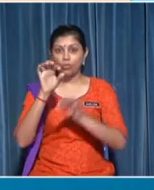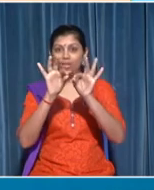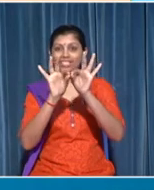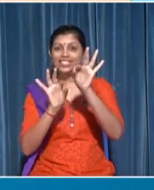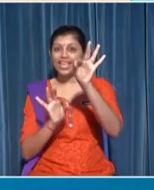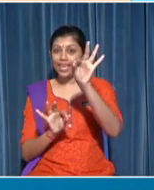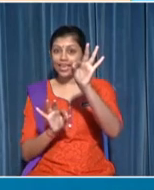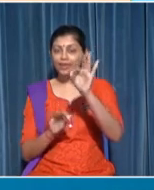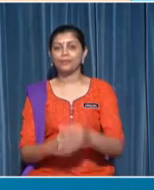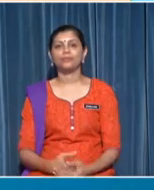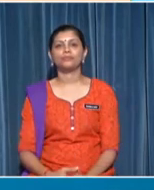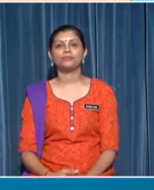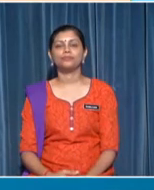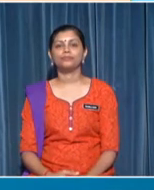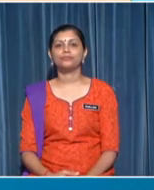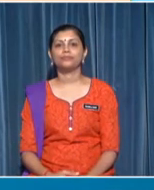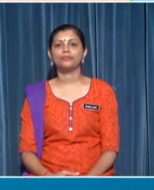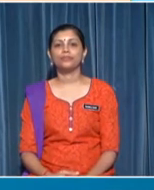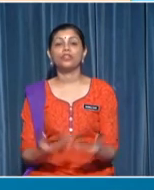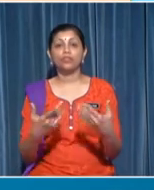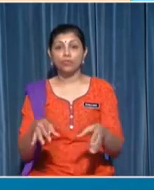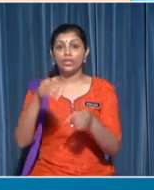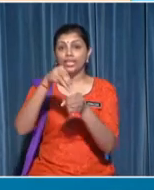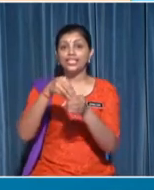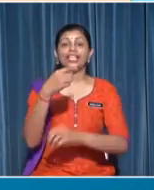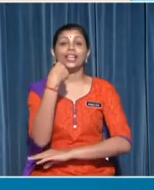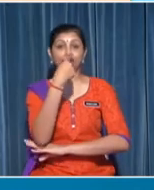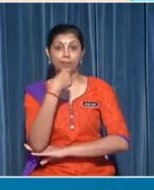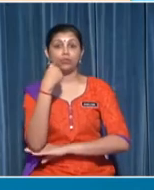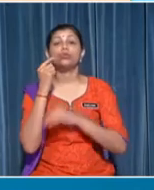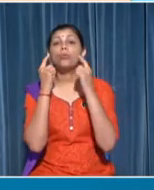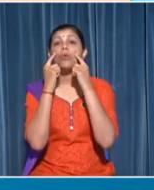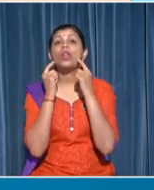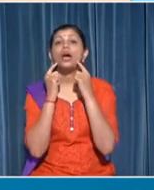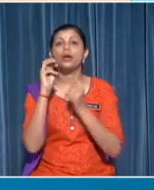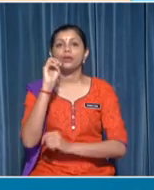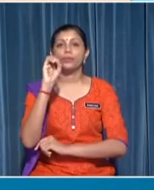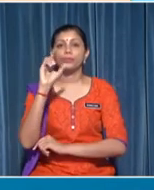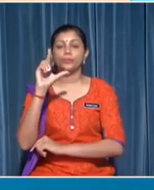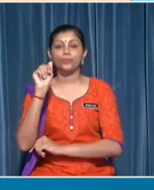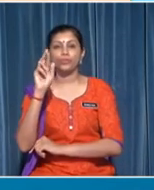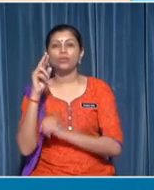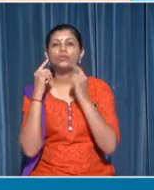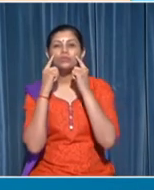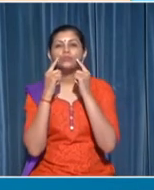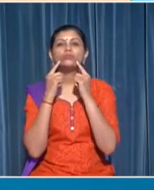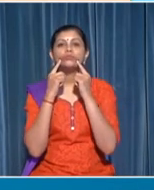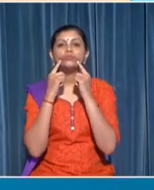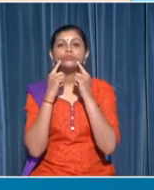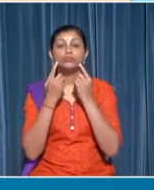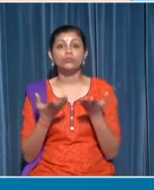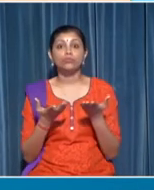example. Once inside your mouth, your molar teeth will function like a food